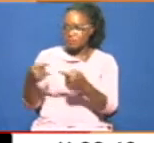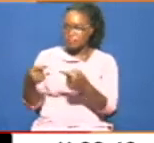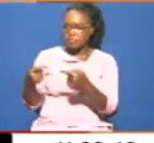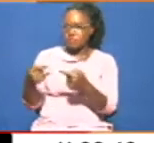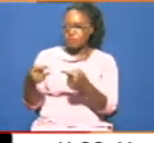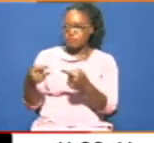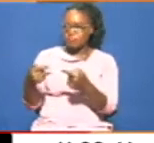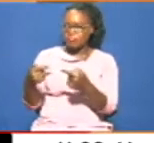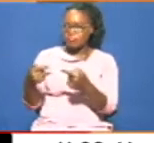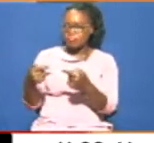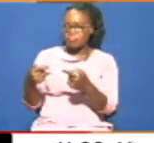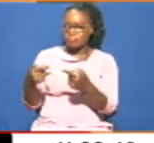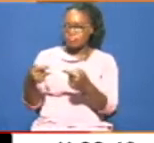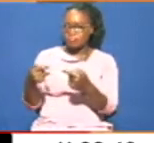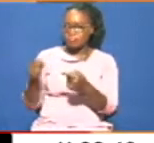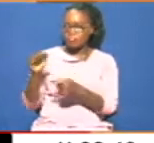be